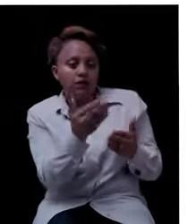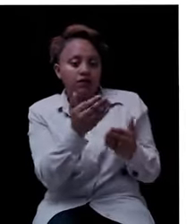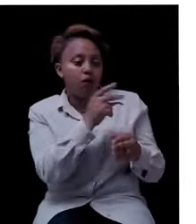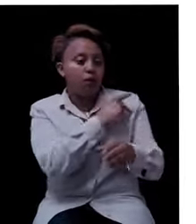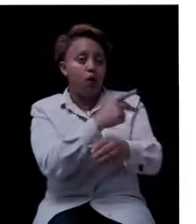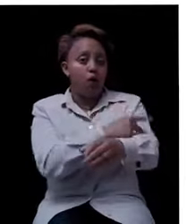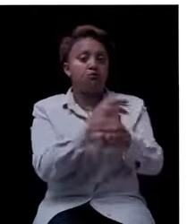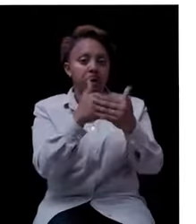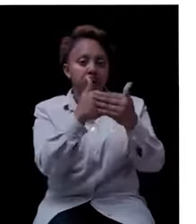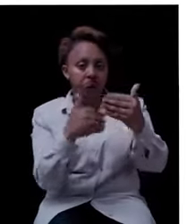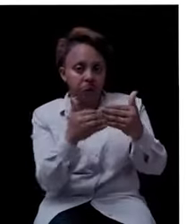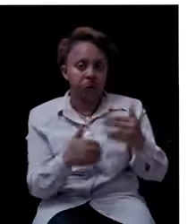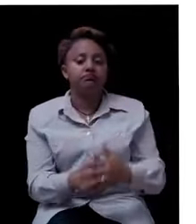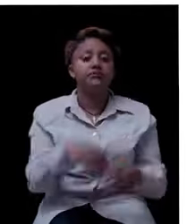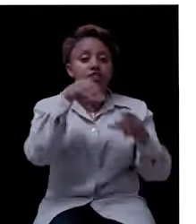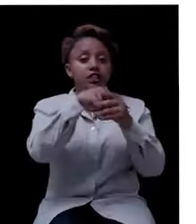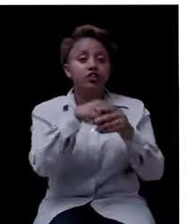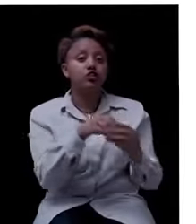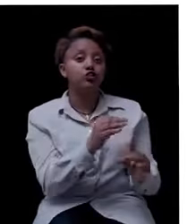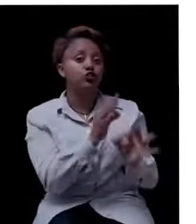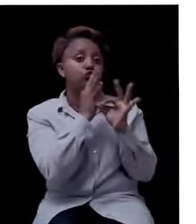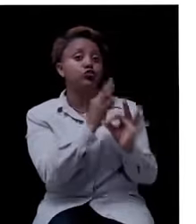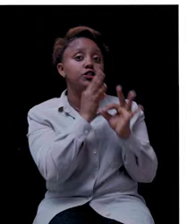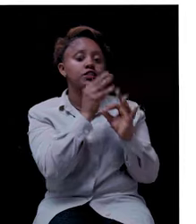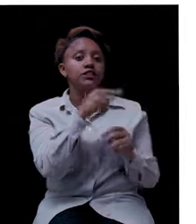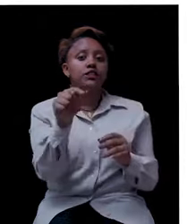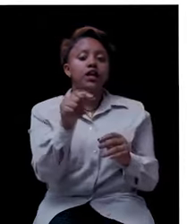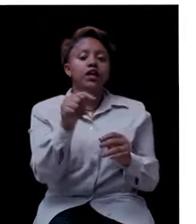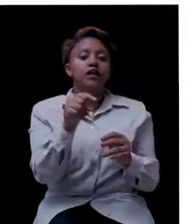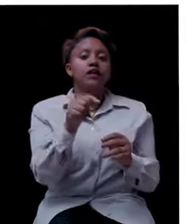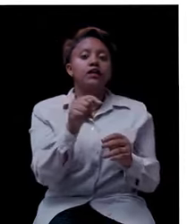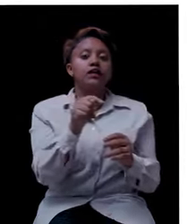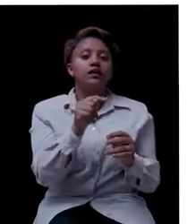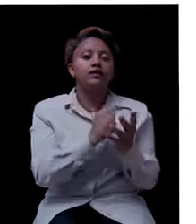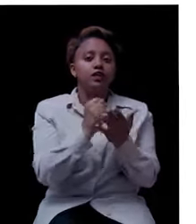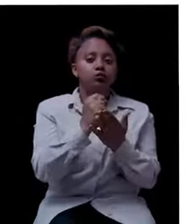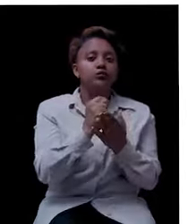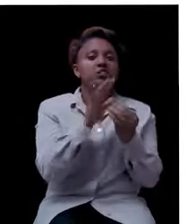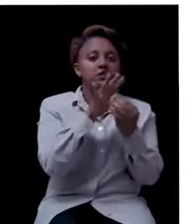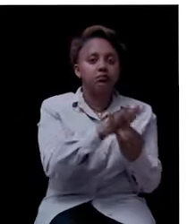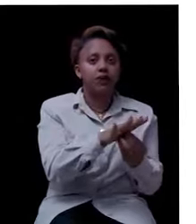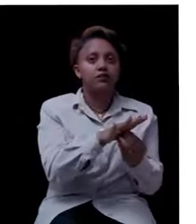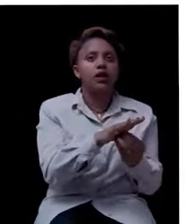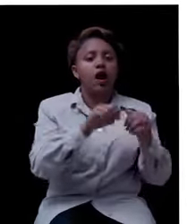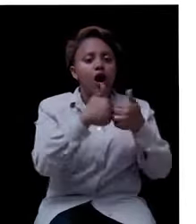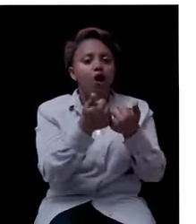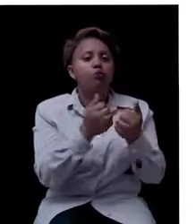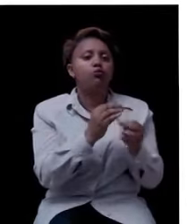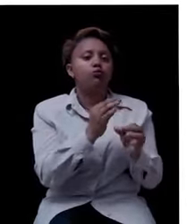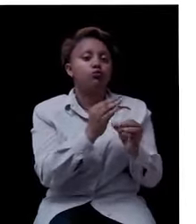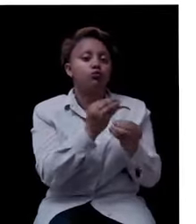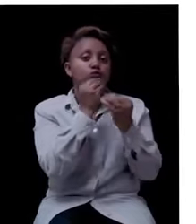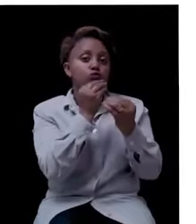impact on several aspects of food science, from how food is grown to how it is packaged. Nanomaterials make a difference not only in the